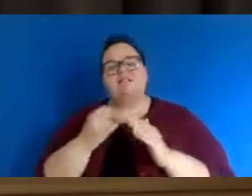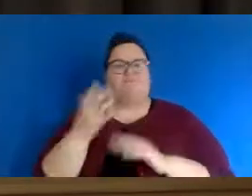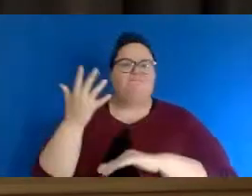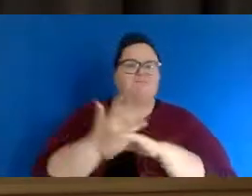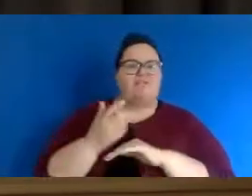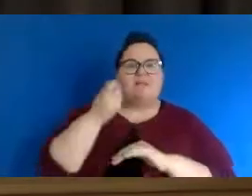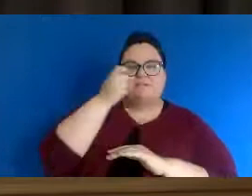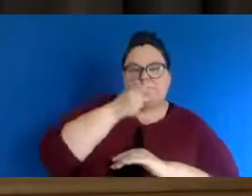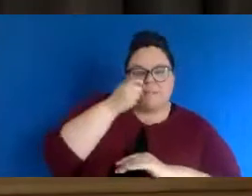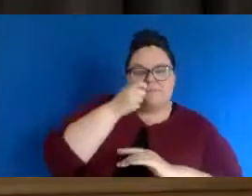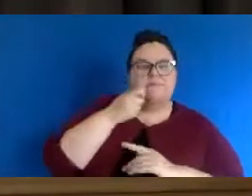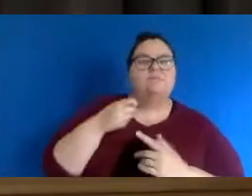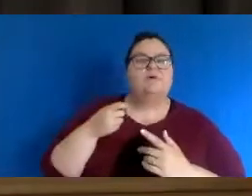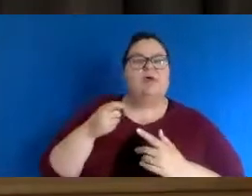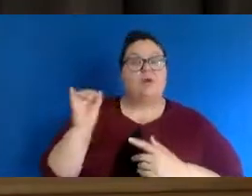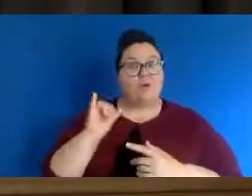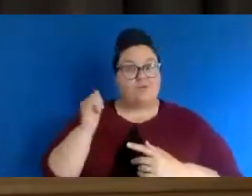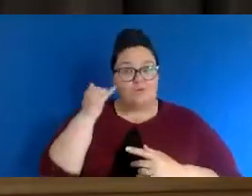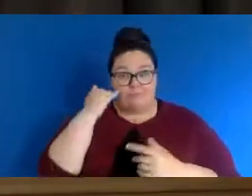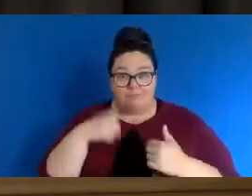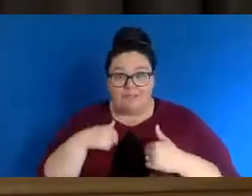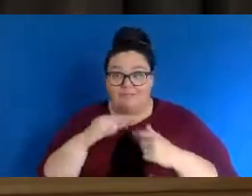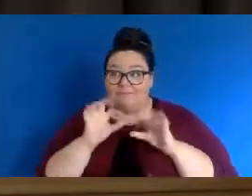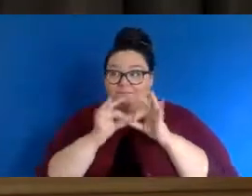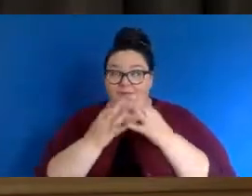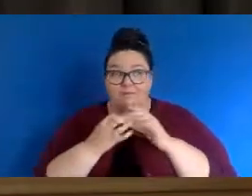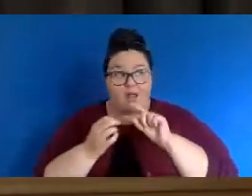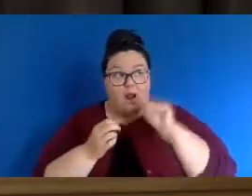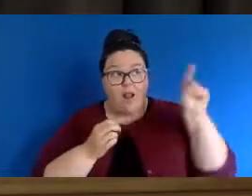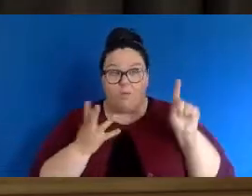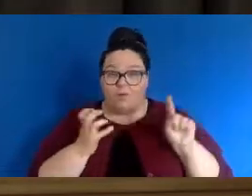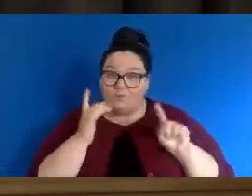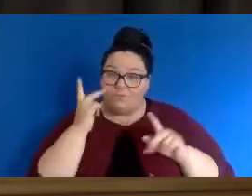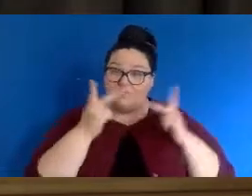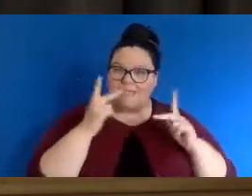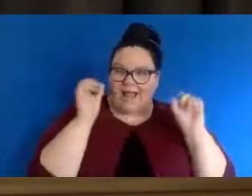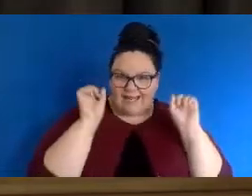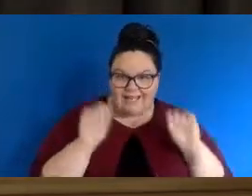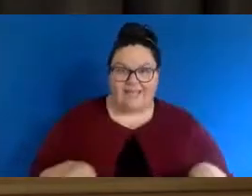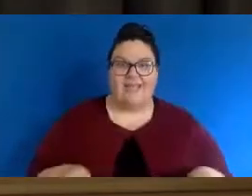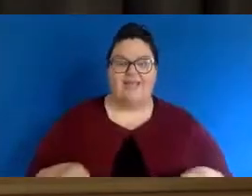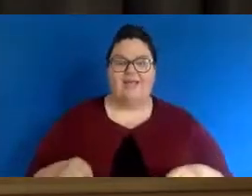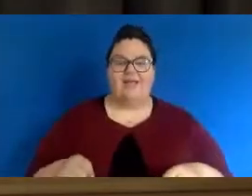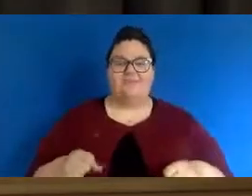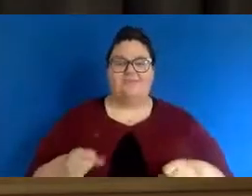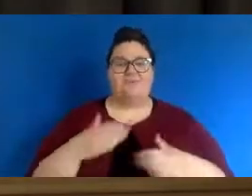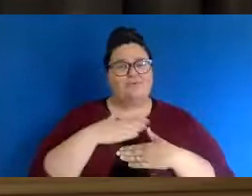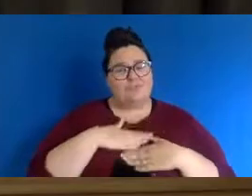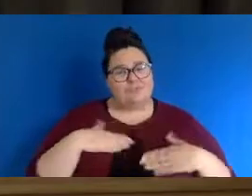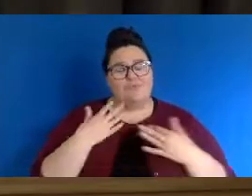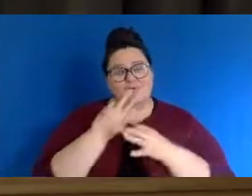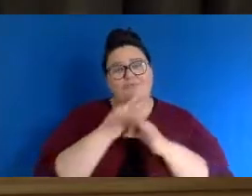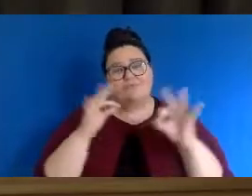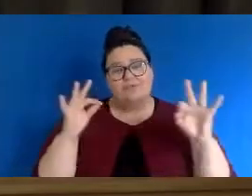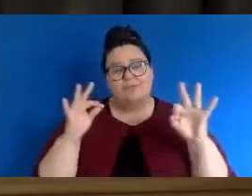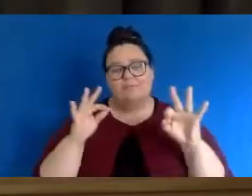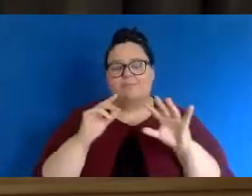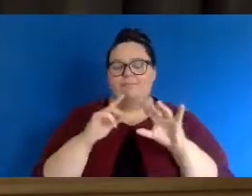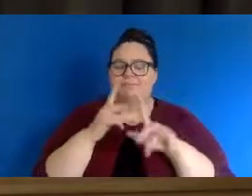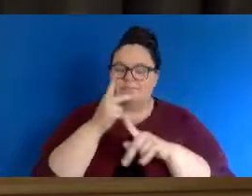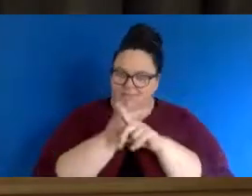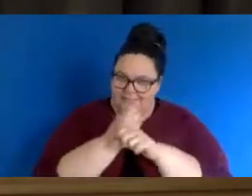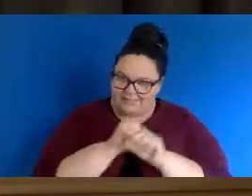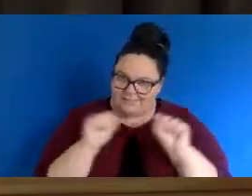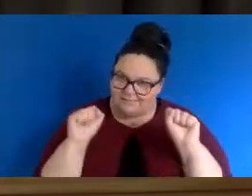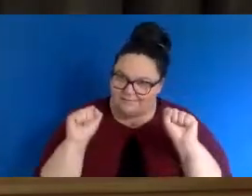own outside of New Brunswick. I encourage everyone to enjoy these new freedoms, but please do so safely.